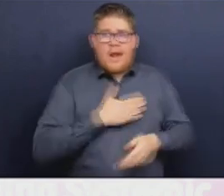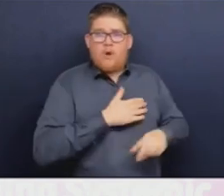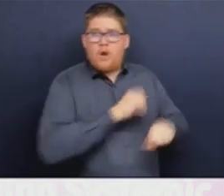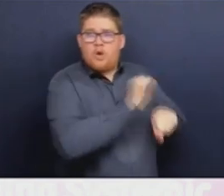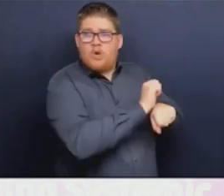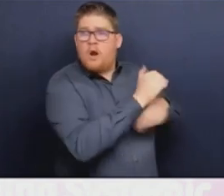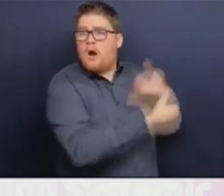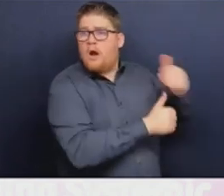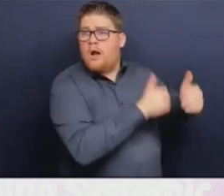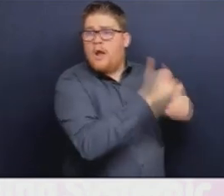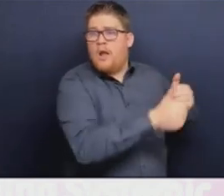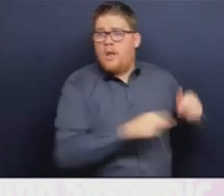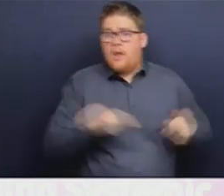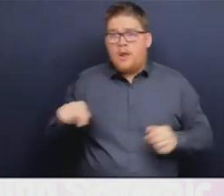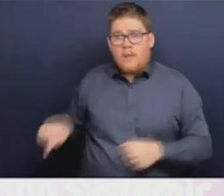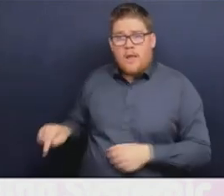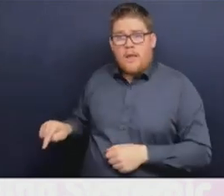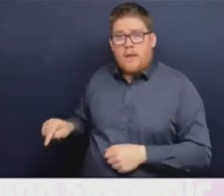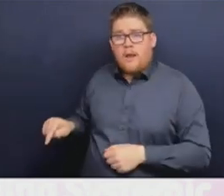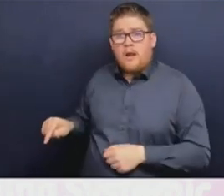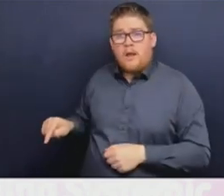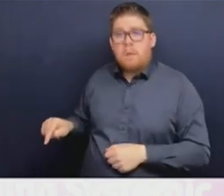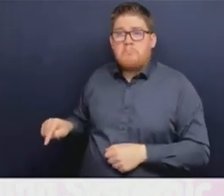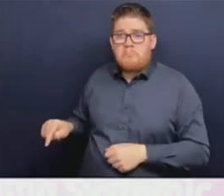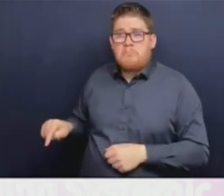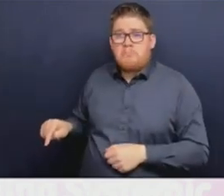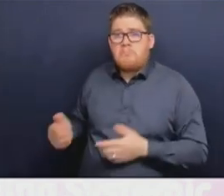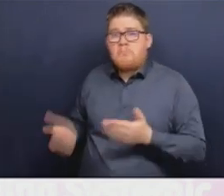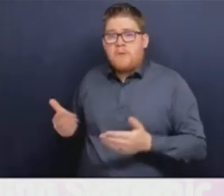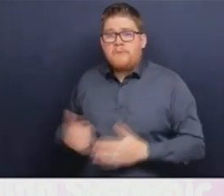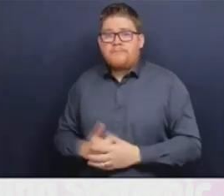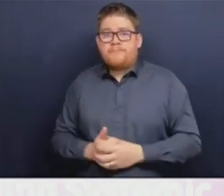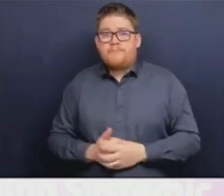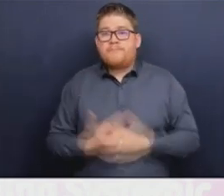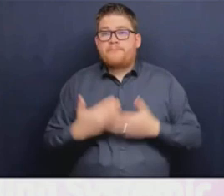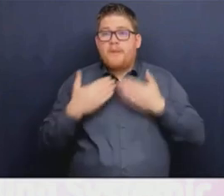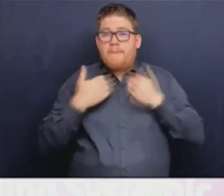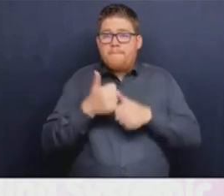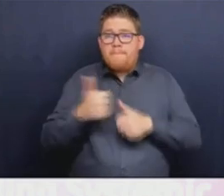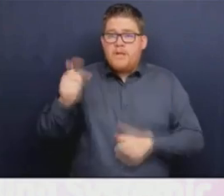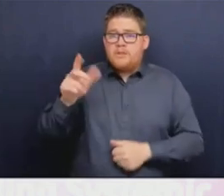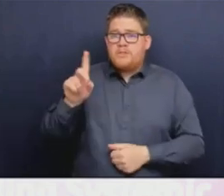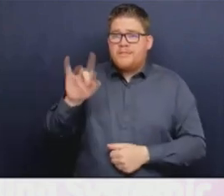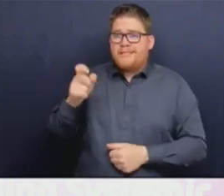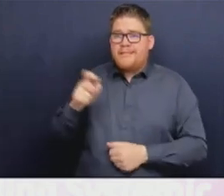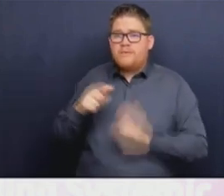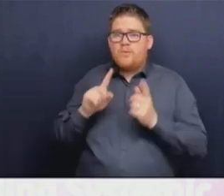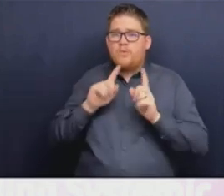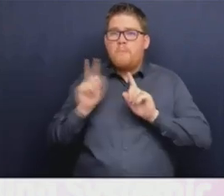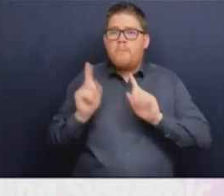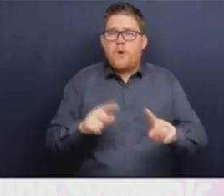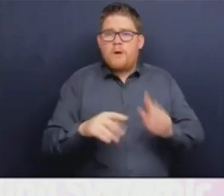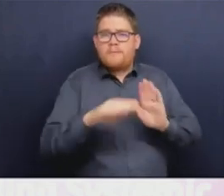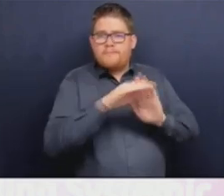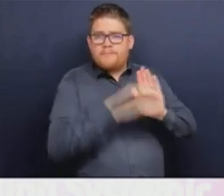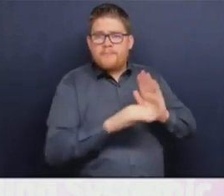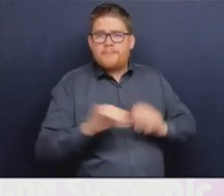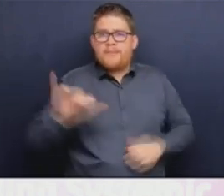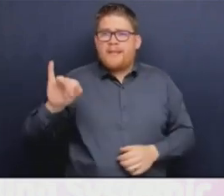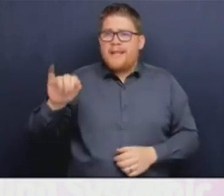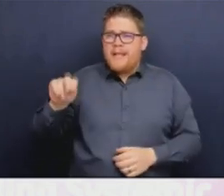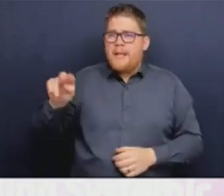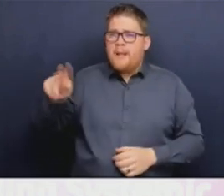for example. Minister Dix immediately reached out. Dr. Marianne Spellafon was available. She did